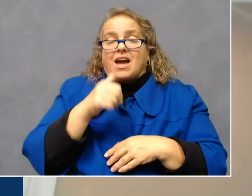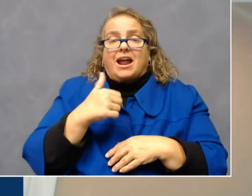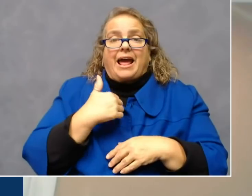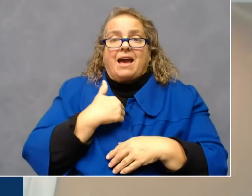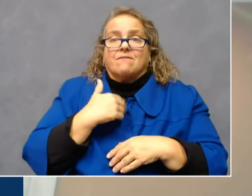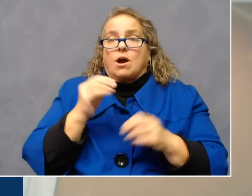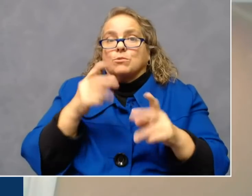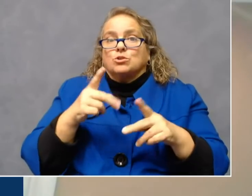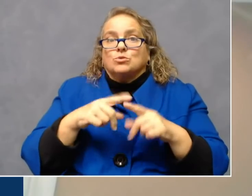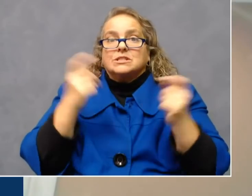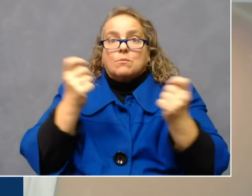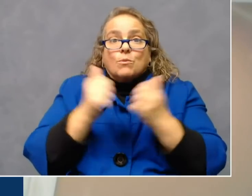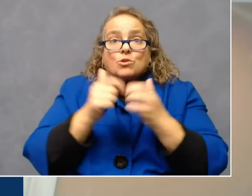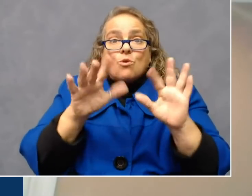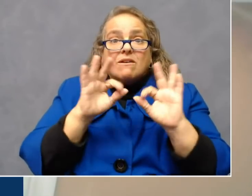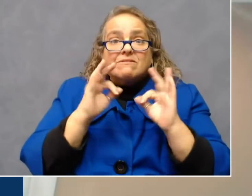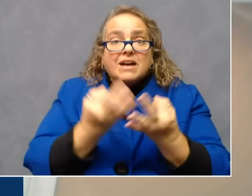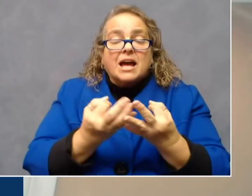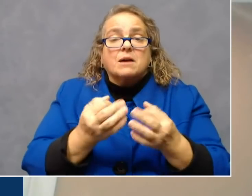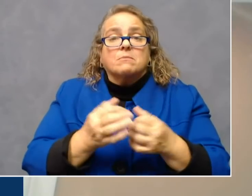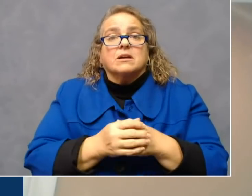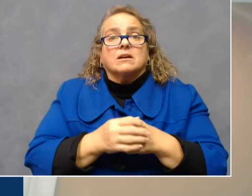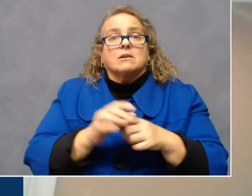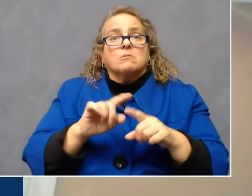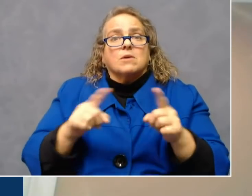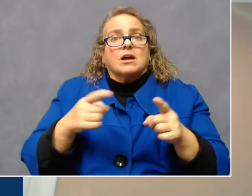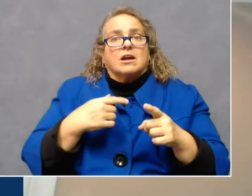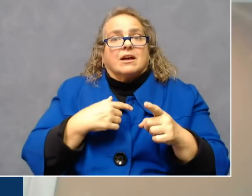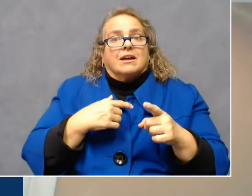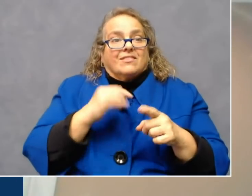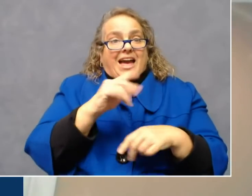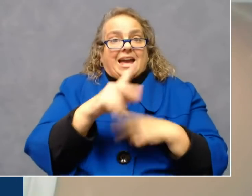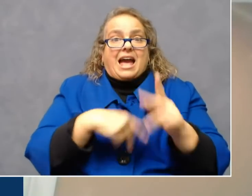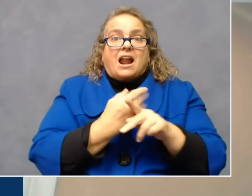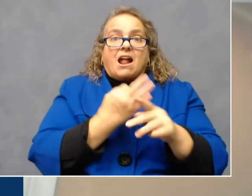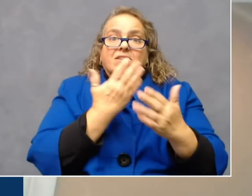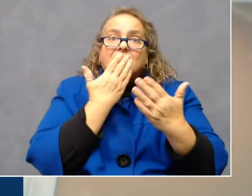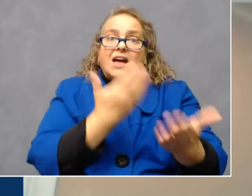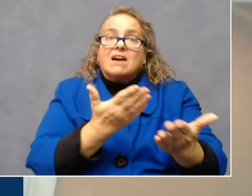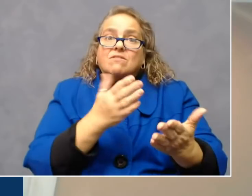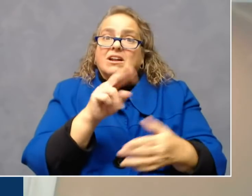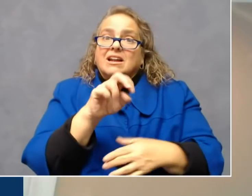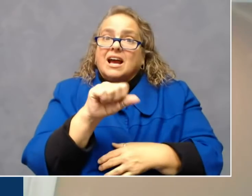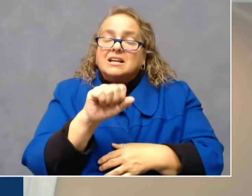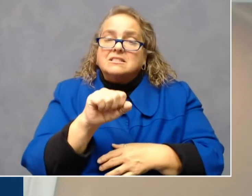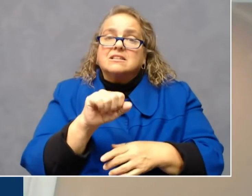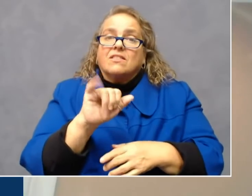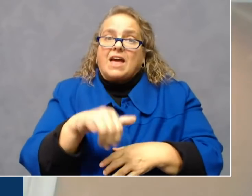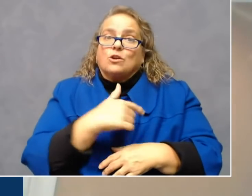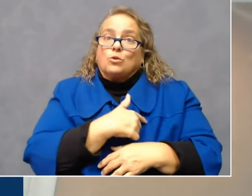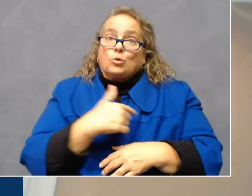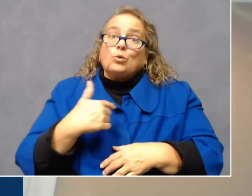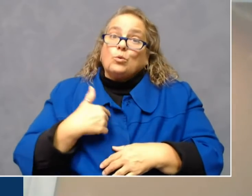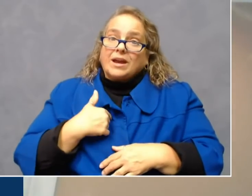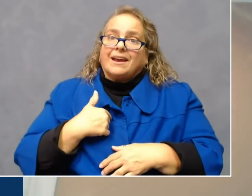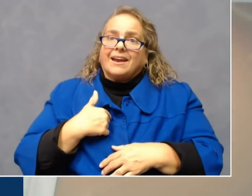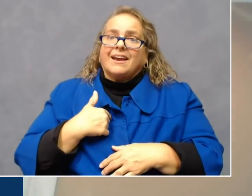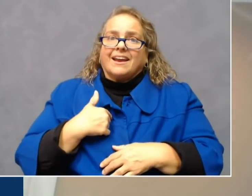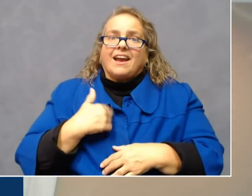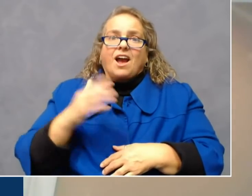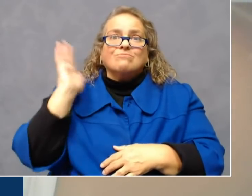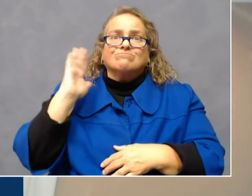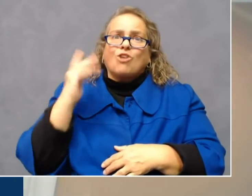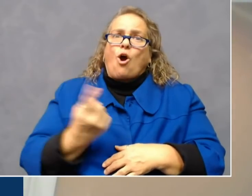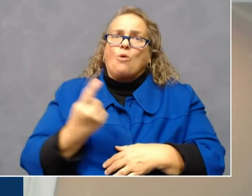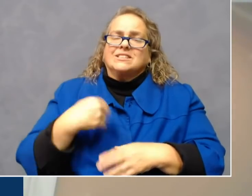of thankfulness that we're all used to having, and something that we enjoy in our family. And I'd also like